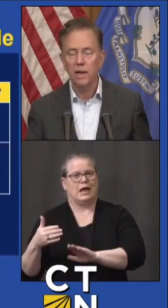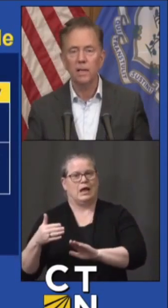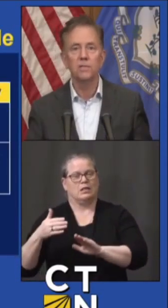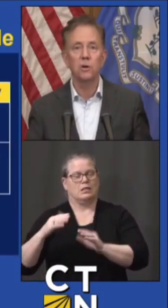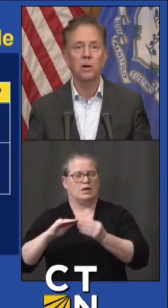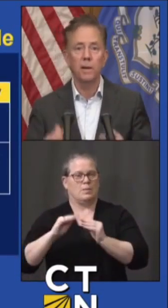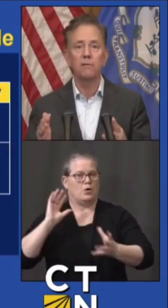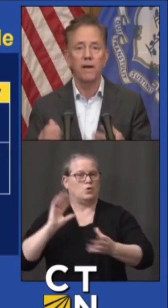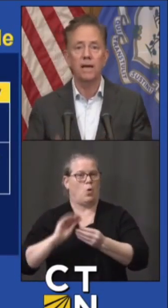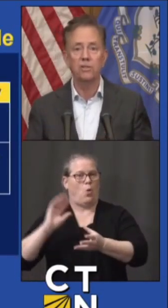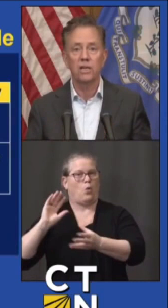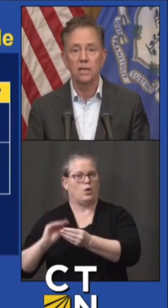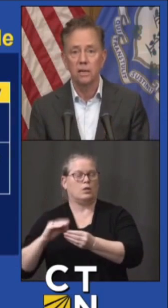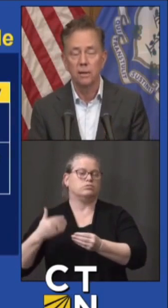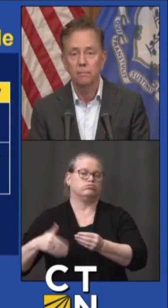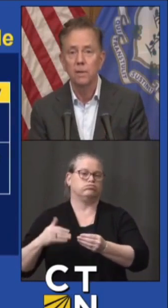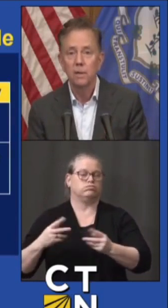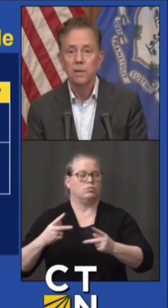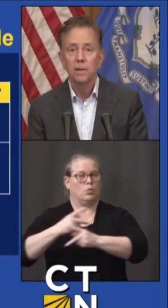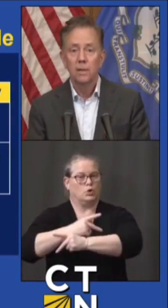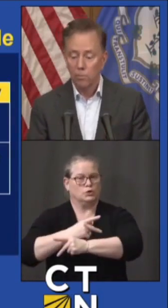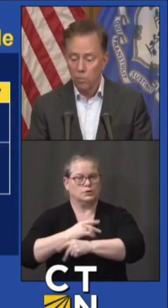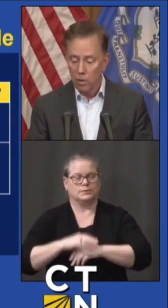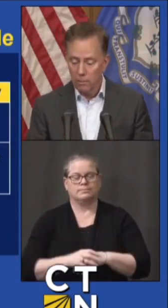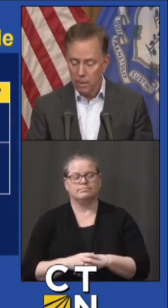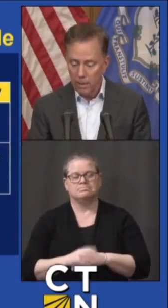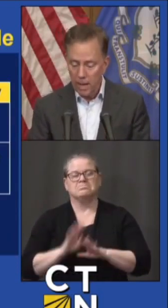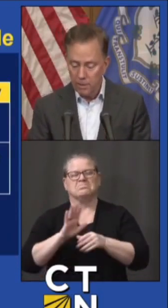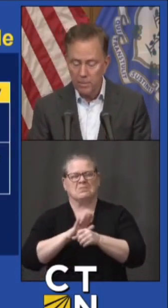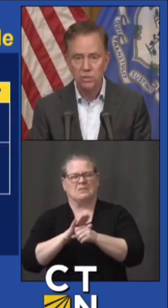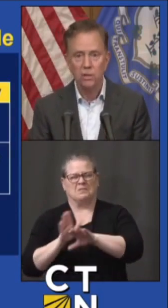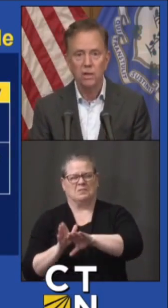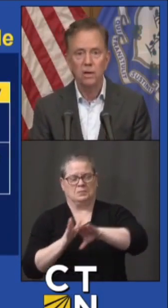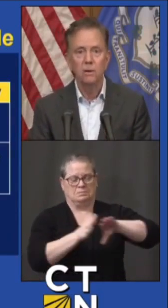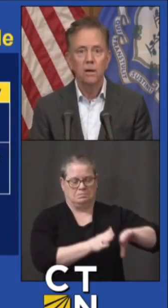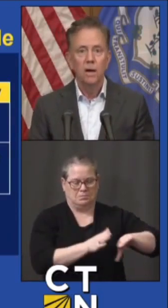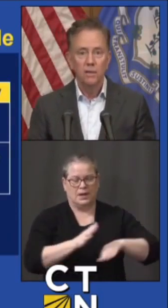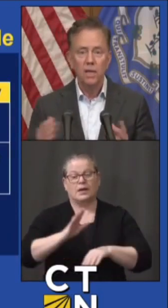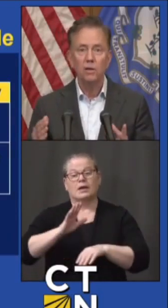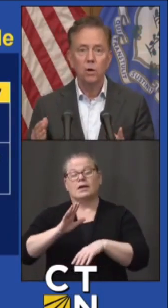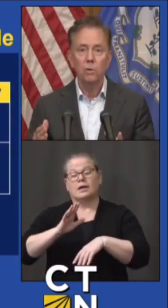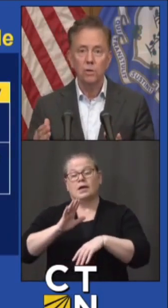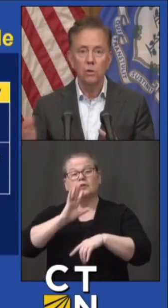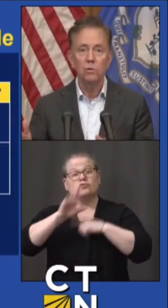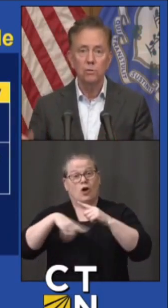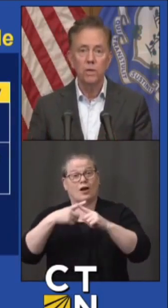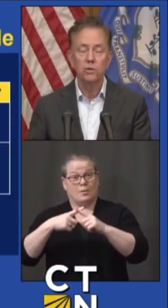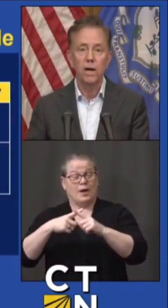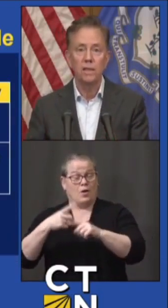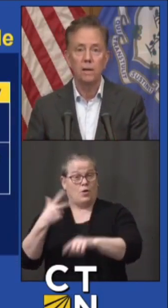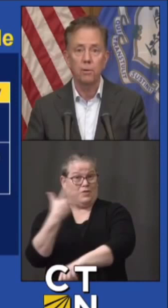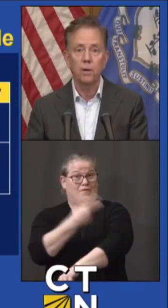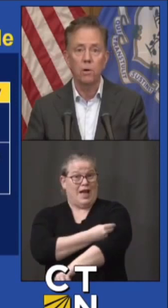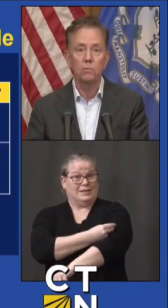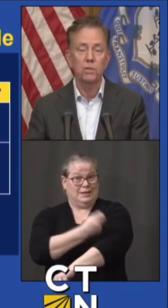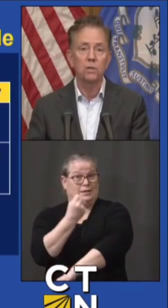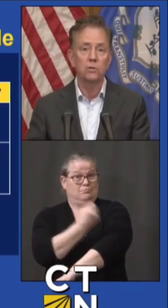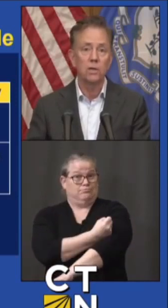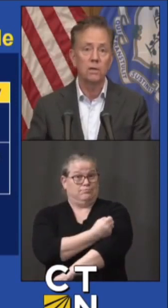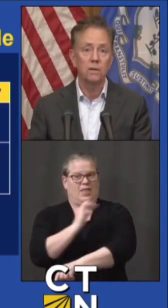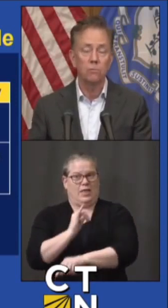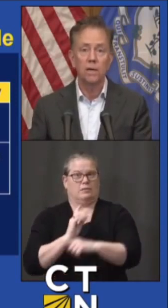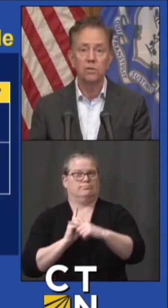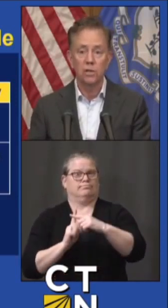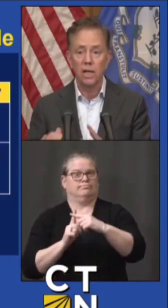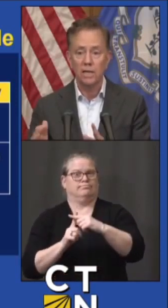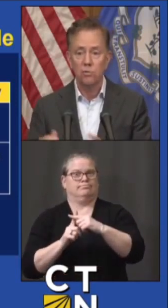Enough of that. Let's talk about the vaccine. A little more optimistic there. I think you know the news. We tracked that pretty well with